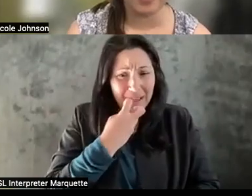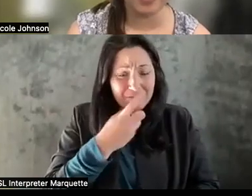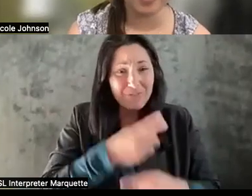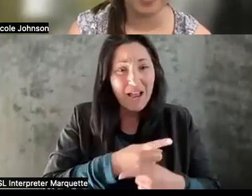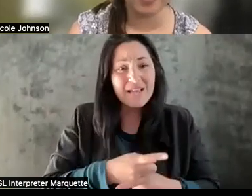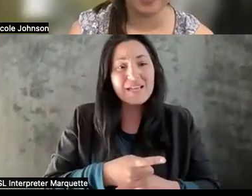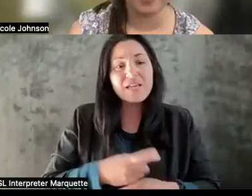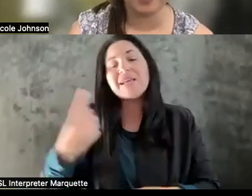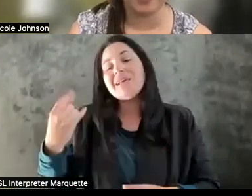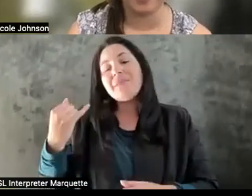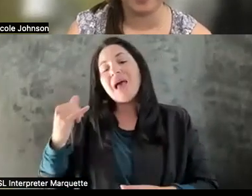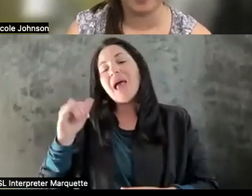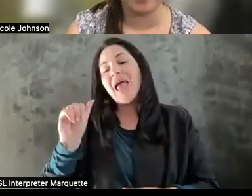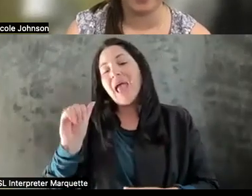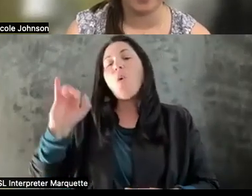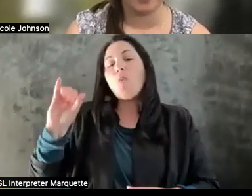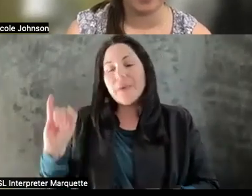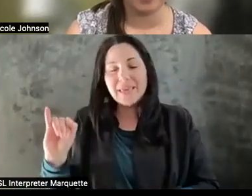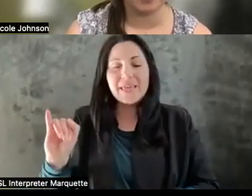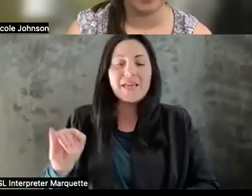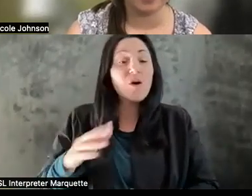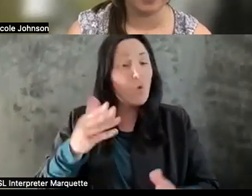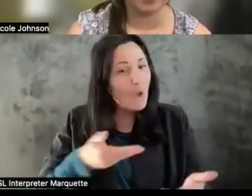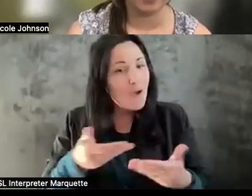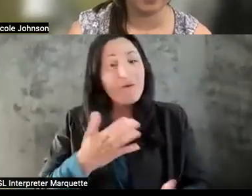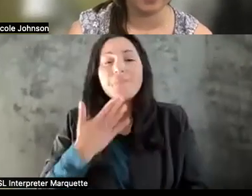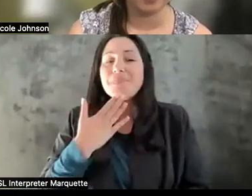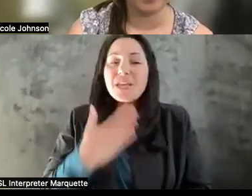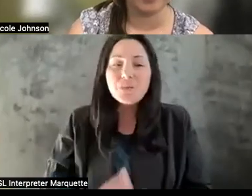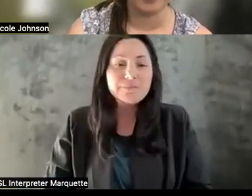Aoi is my last name. Aoi. Hi there, Yeah. welcome. Thank you.